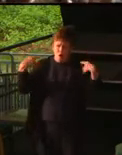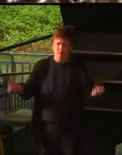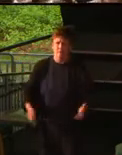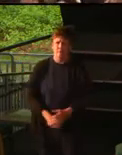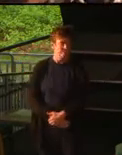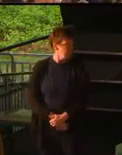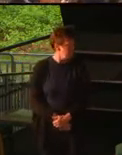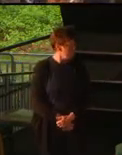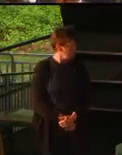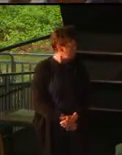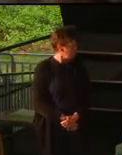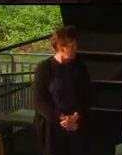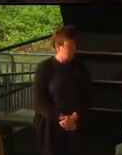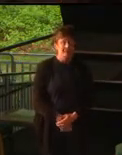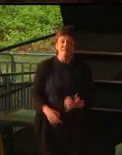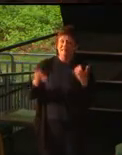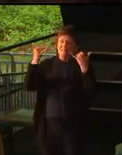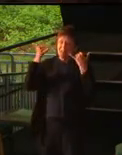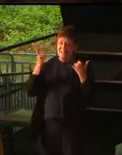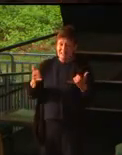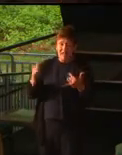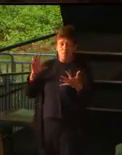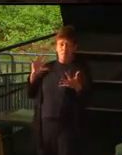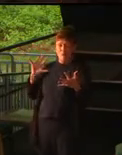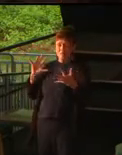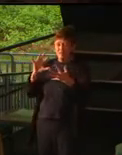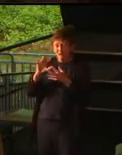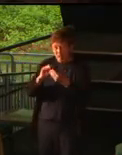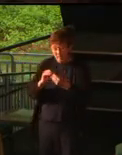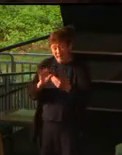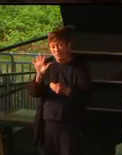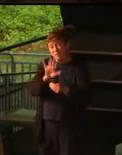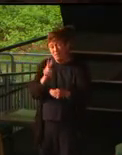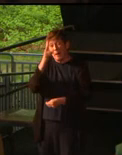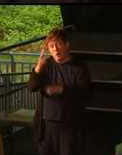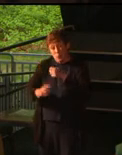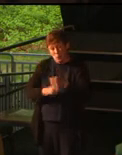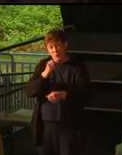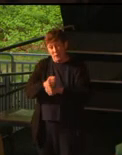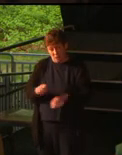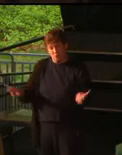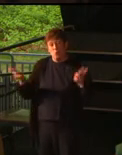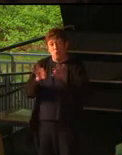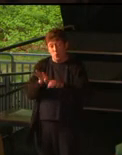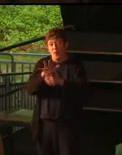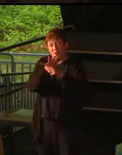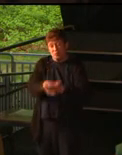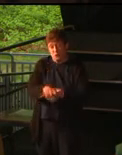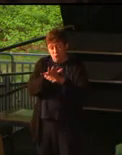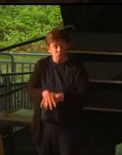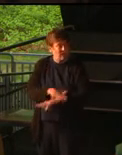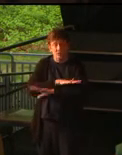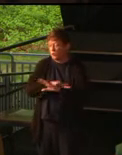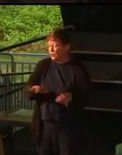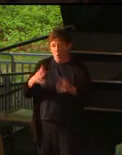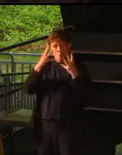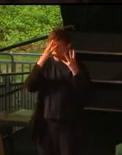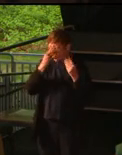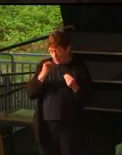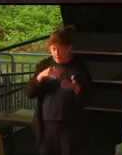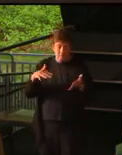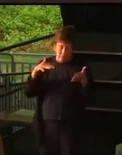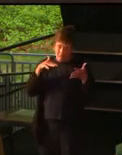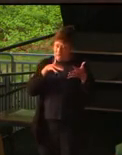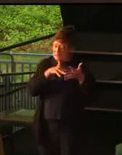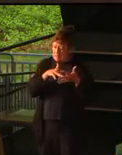And today is the culmination of at least 2 years of stress, sleep deprivation, studying until the